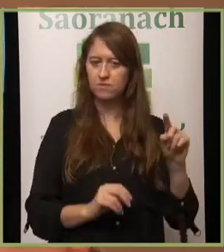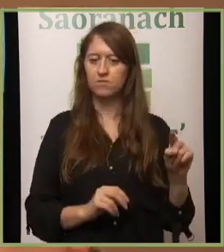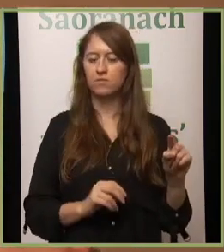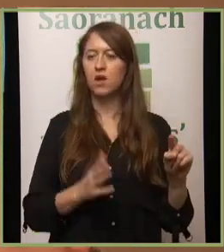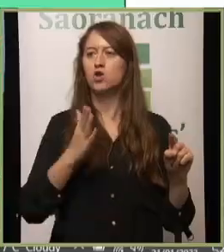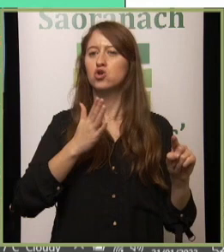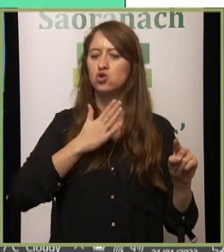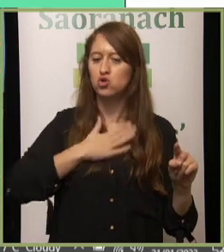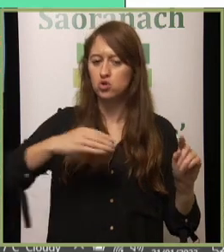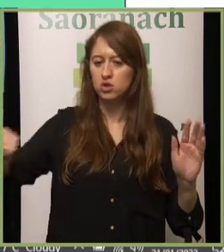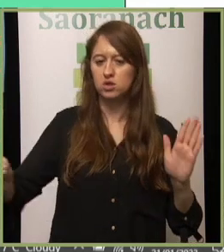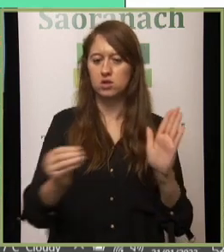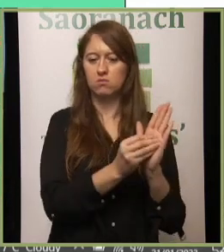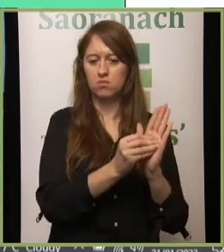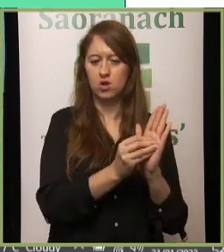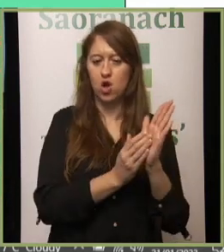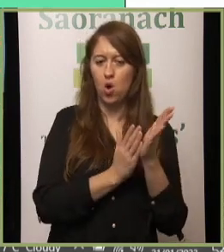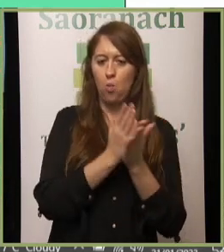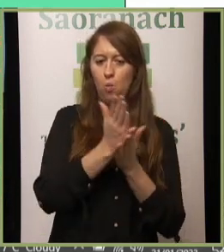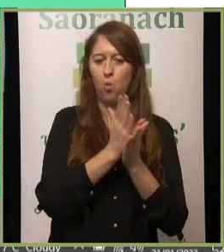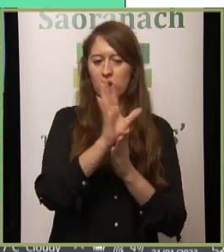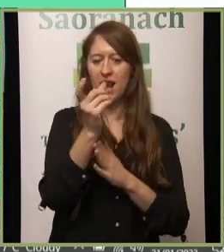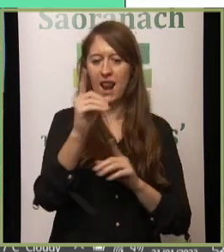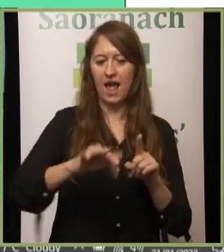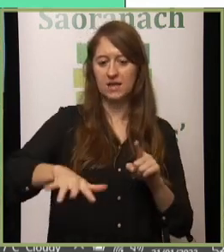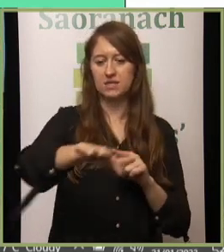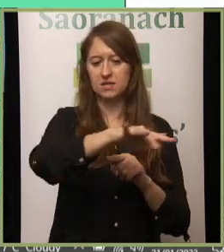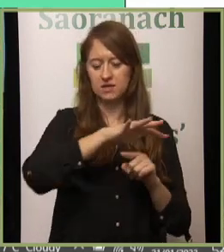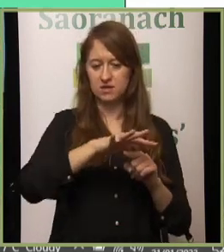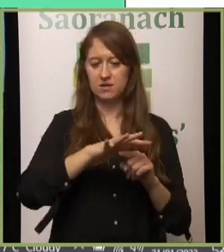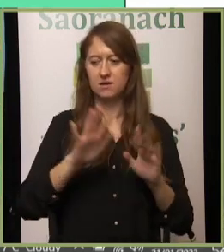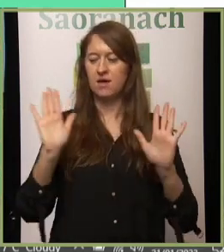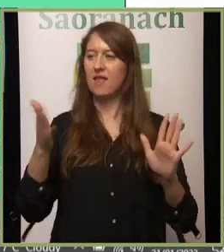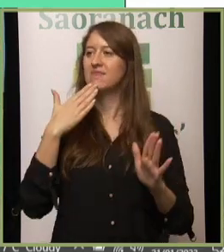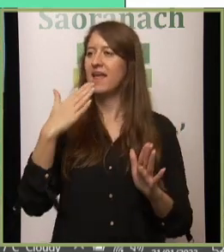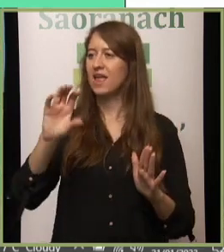Just woodlands. That's so sensible. Thank you, Sarah.